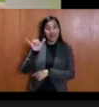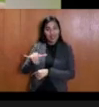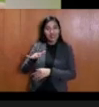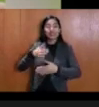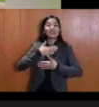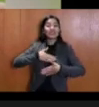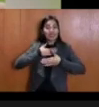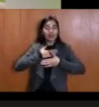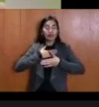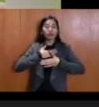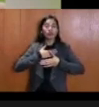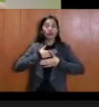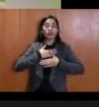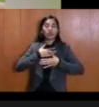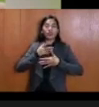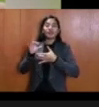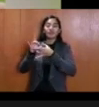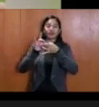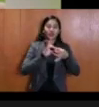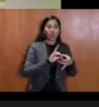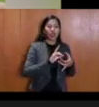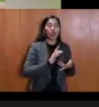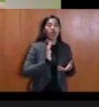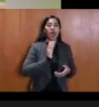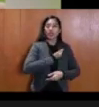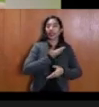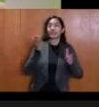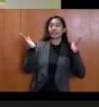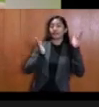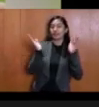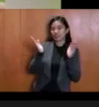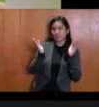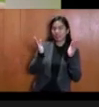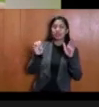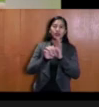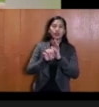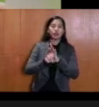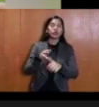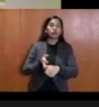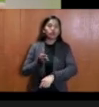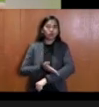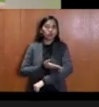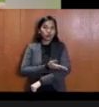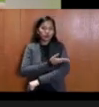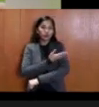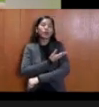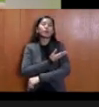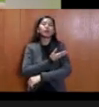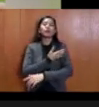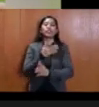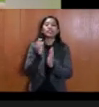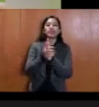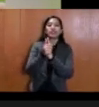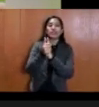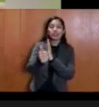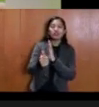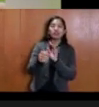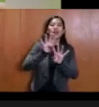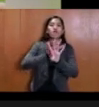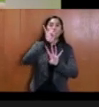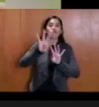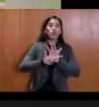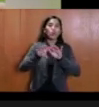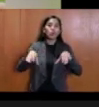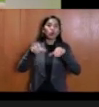on how our services are delivered to them. So the upskilling of our tourism workers, the frontliners, and